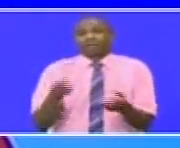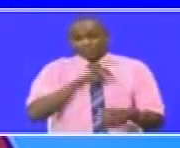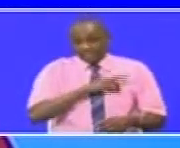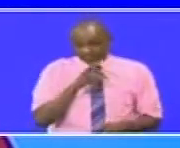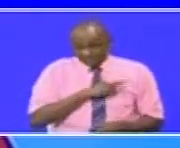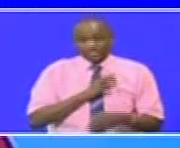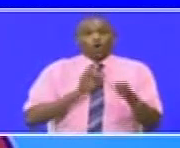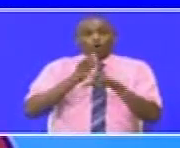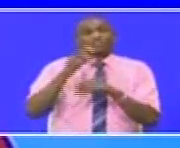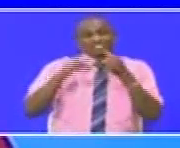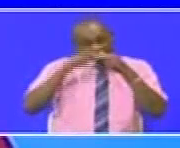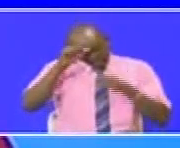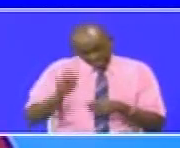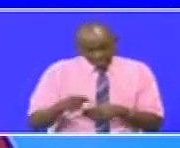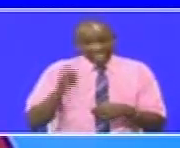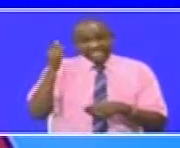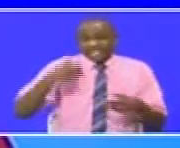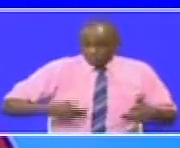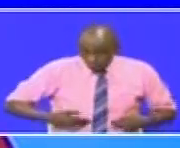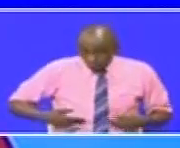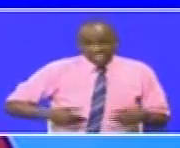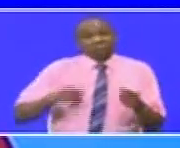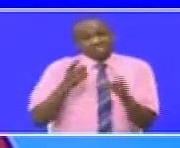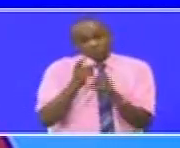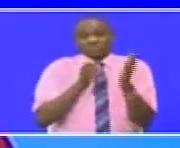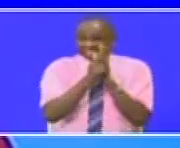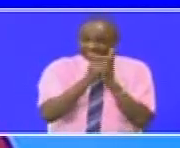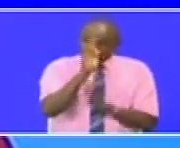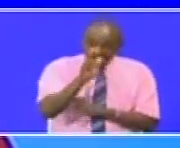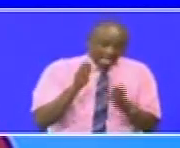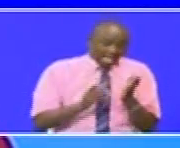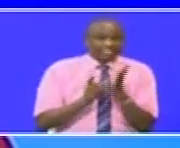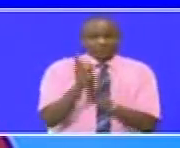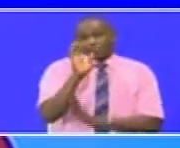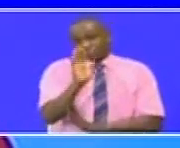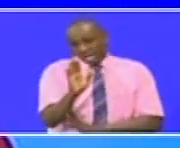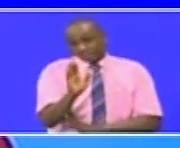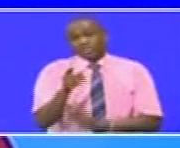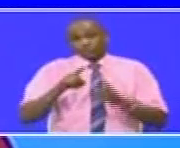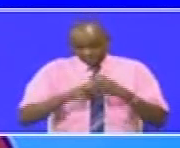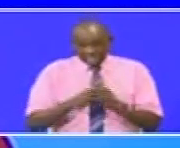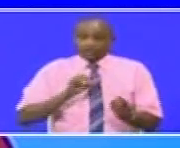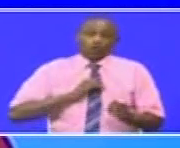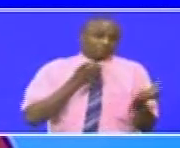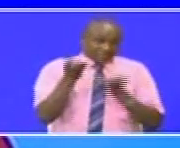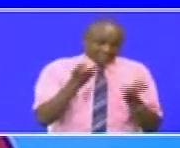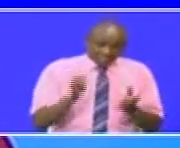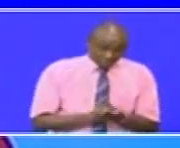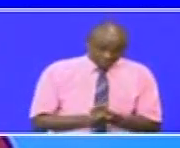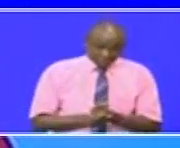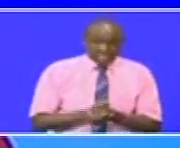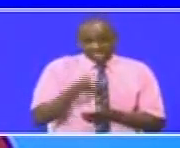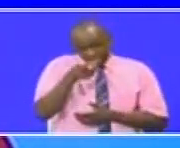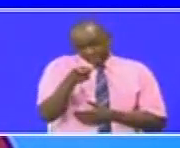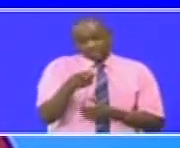benefit over 70,000 Kenyan youth in developing their skills and development needed to help them start their own businesses or